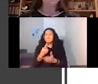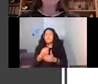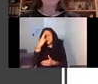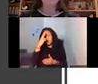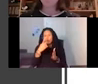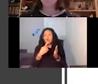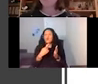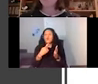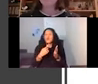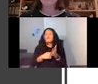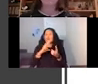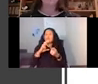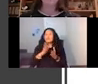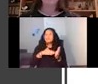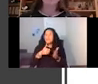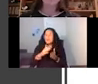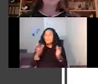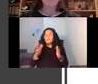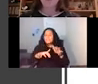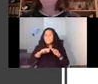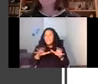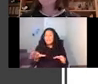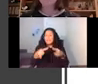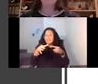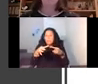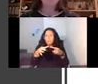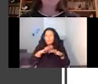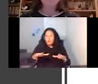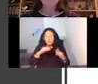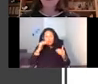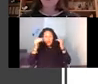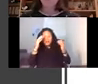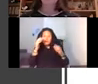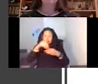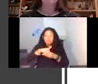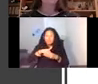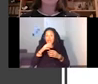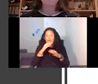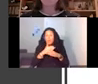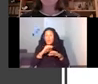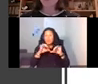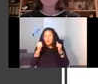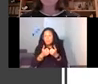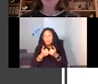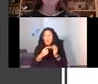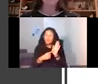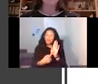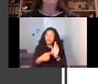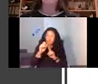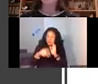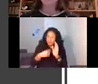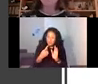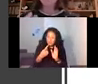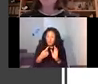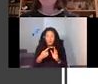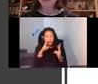tech meetups where kids and adults come along and participate in workshops, as well as show their projects and look at